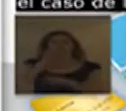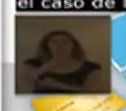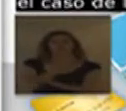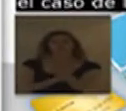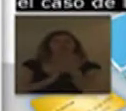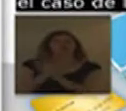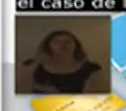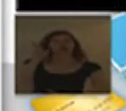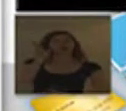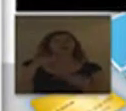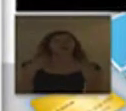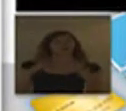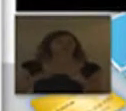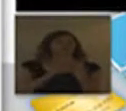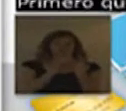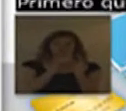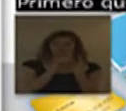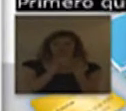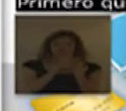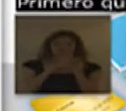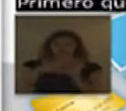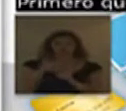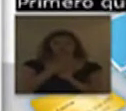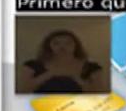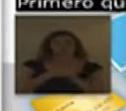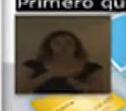Some things to bear in mind, some realities. First of all,